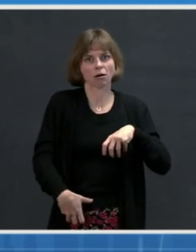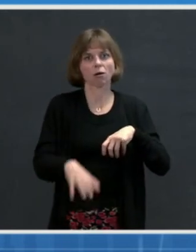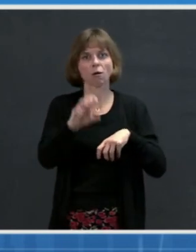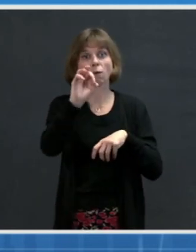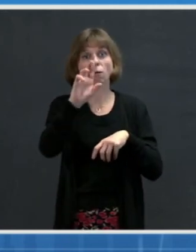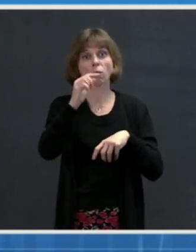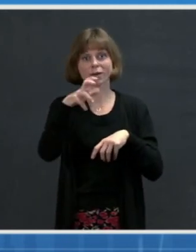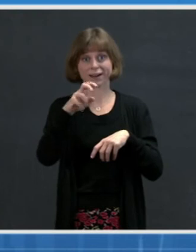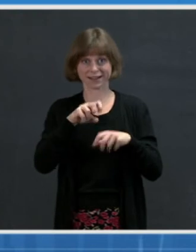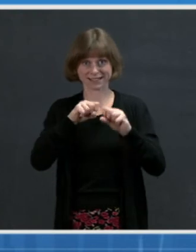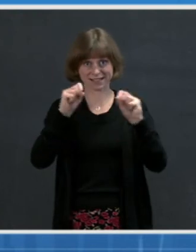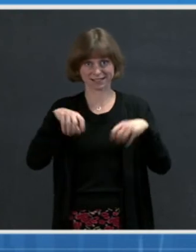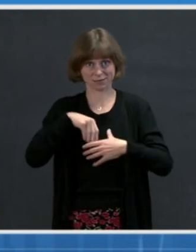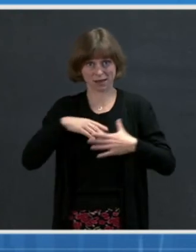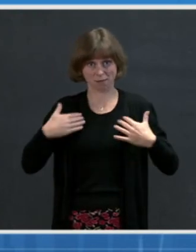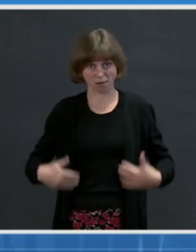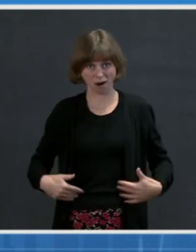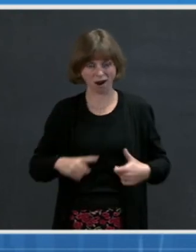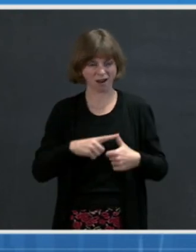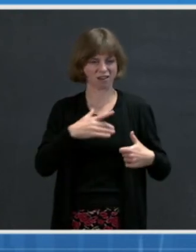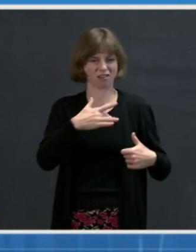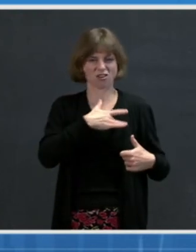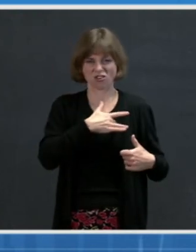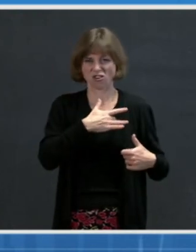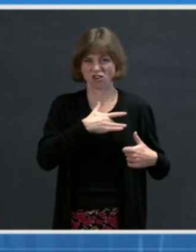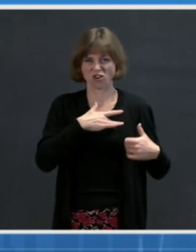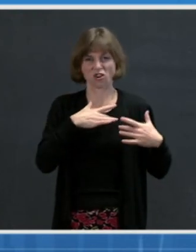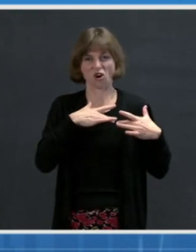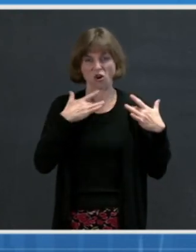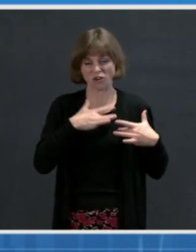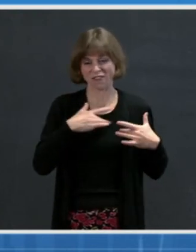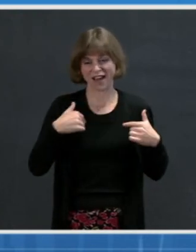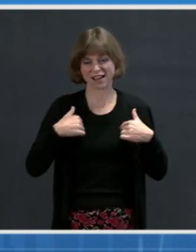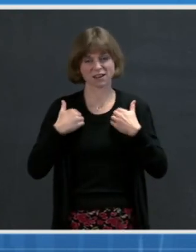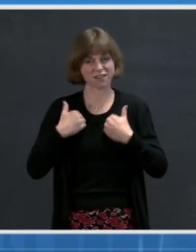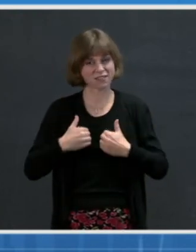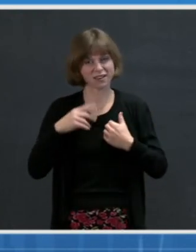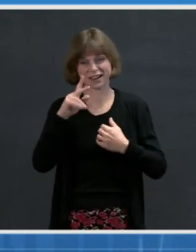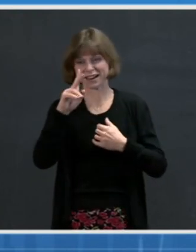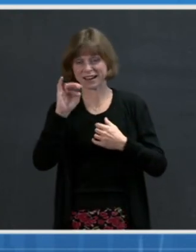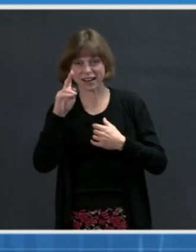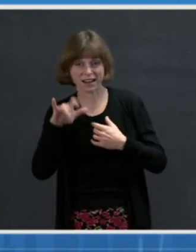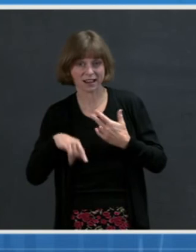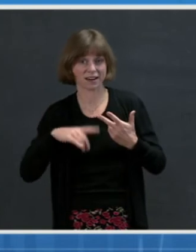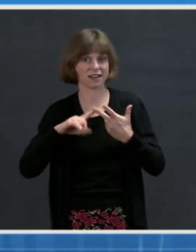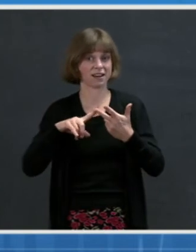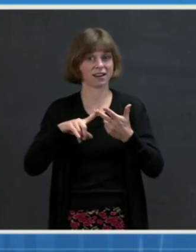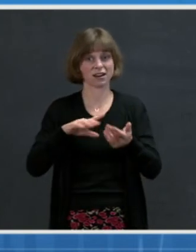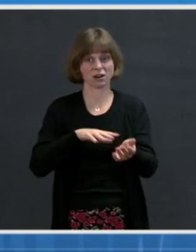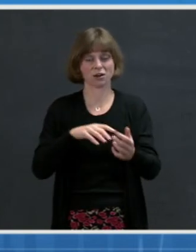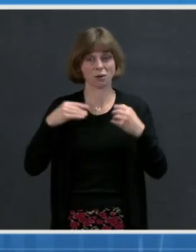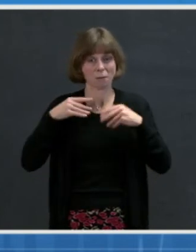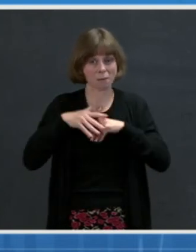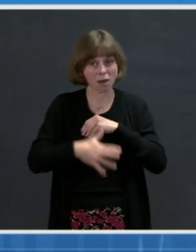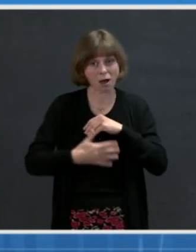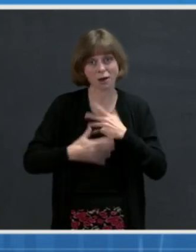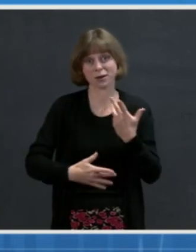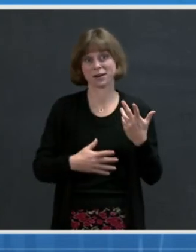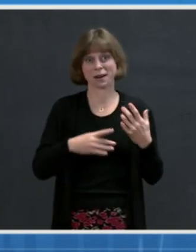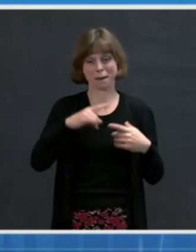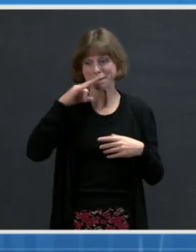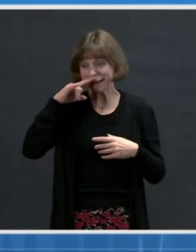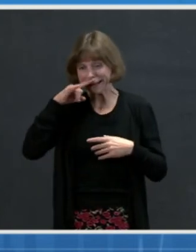all of these areas, cardiovascular, pulmonary, renal, neurologic, immunologic, and pediatrics, to scope out the